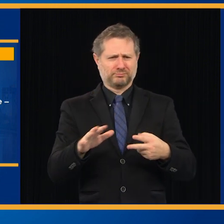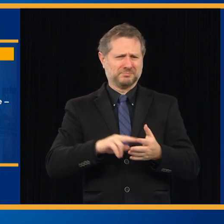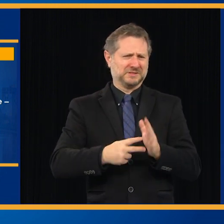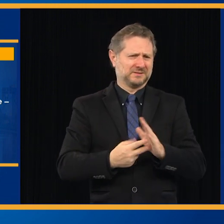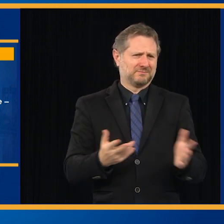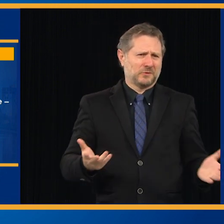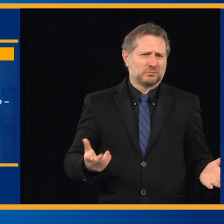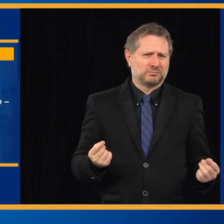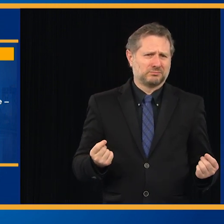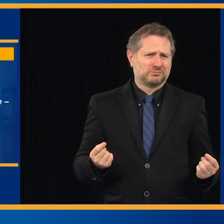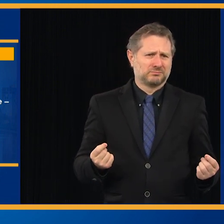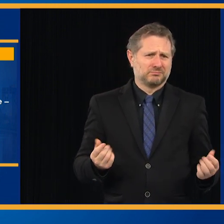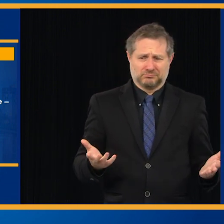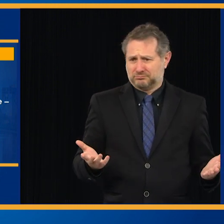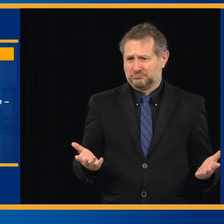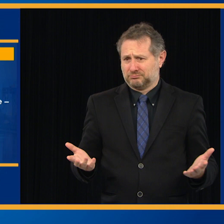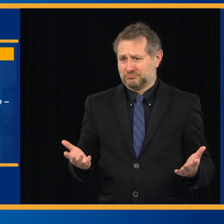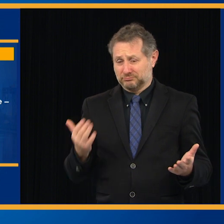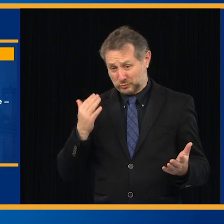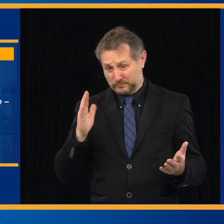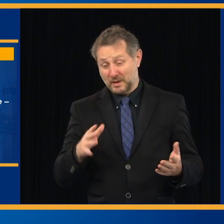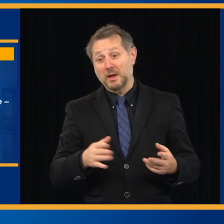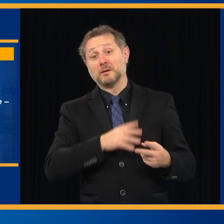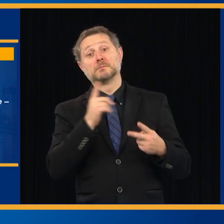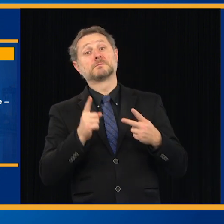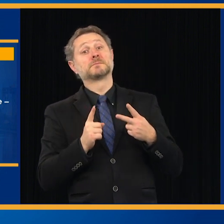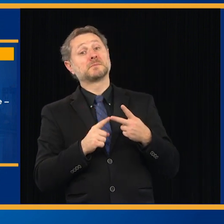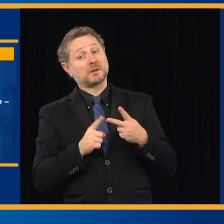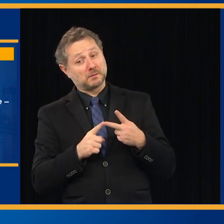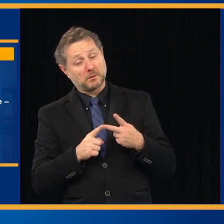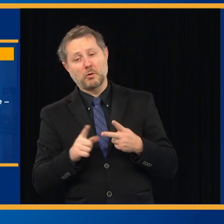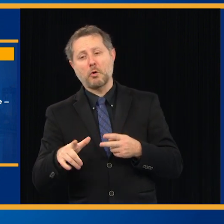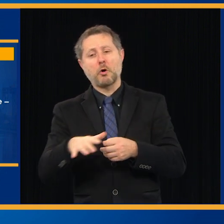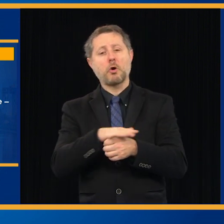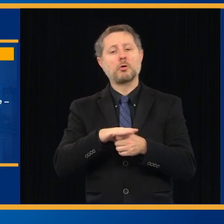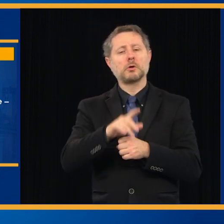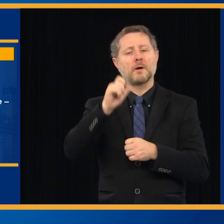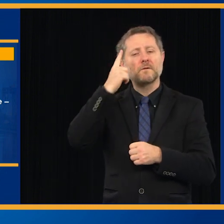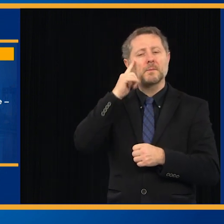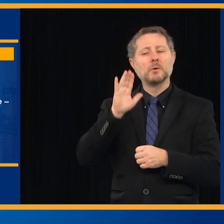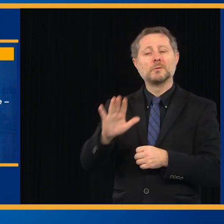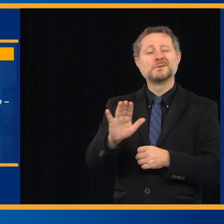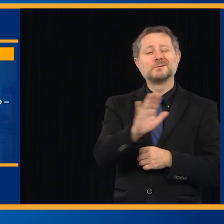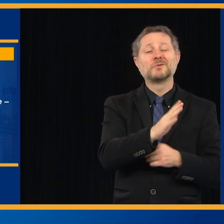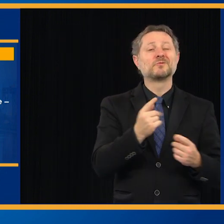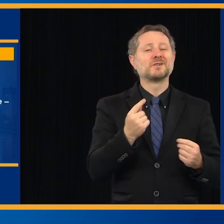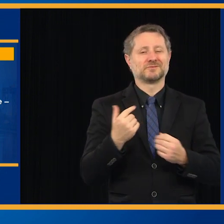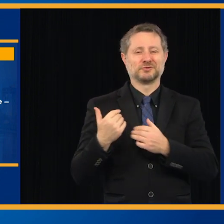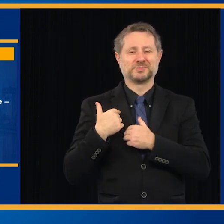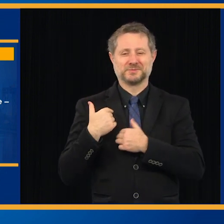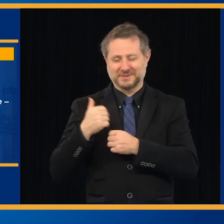parts across the state. Factor 2 is what local governments have to do to be ready